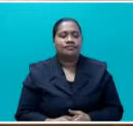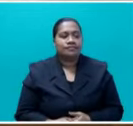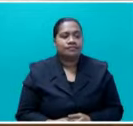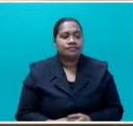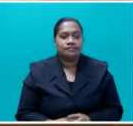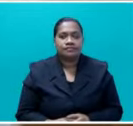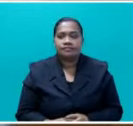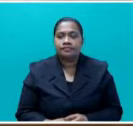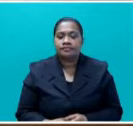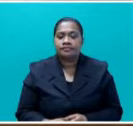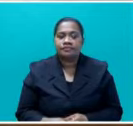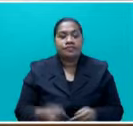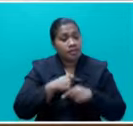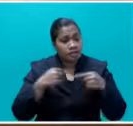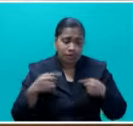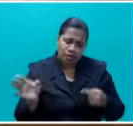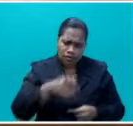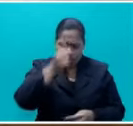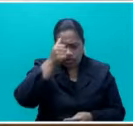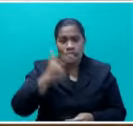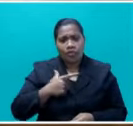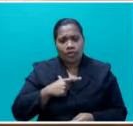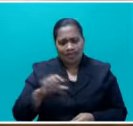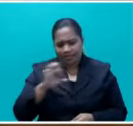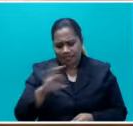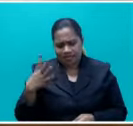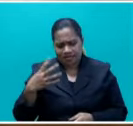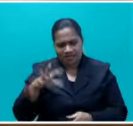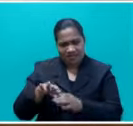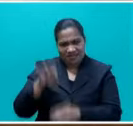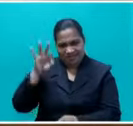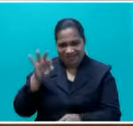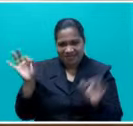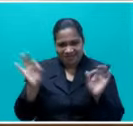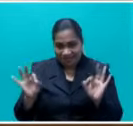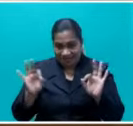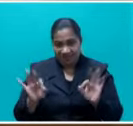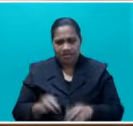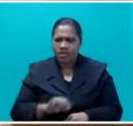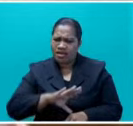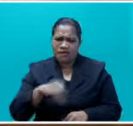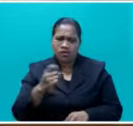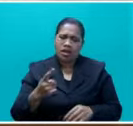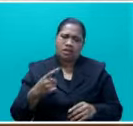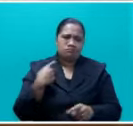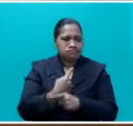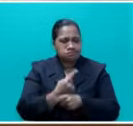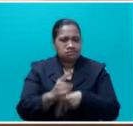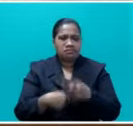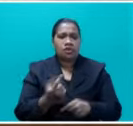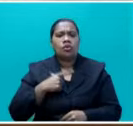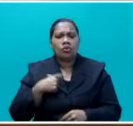We all know, Mr. Speaker, why we didn't have the election, as everybody been harping about, why we didn't have the election